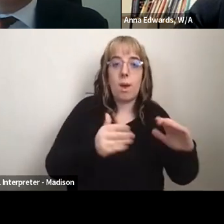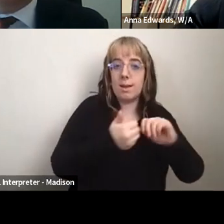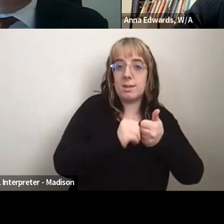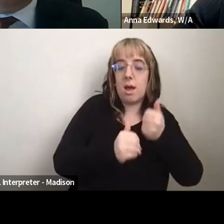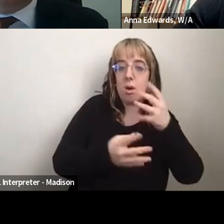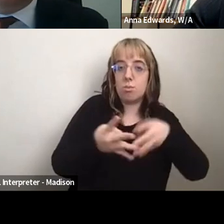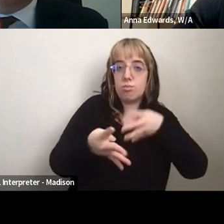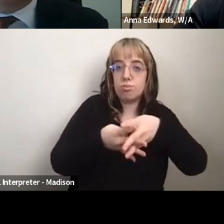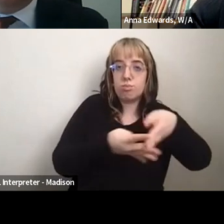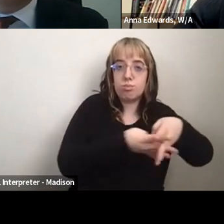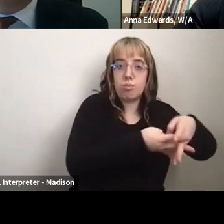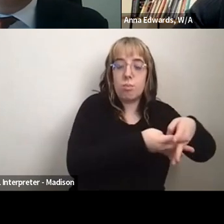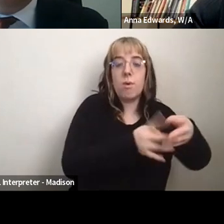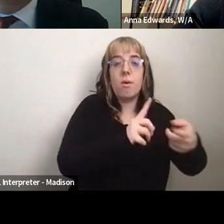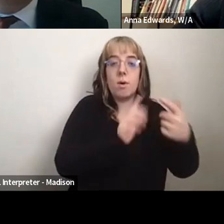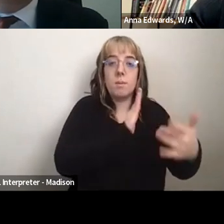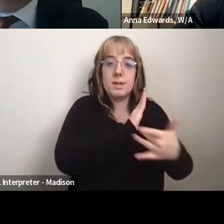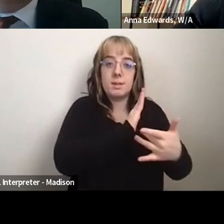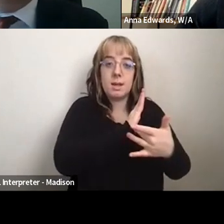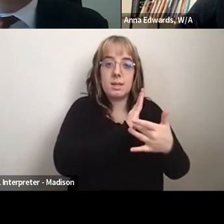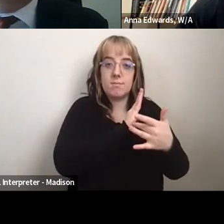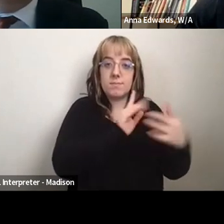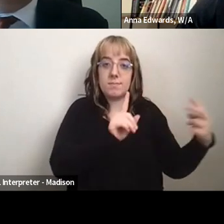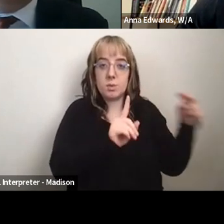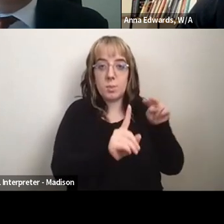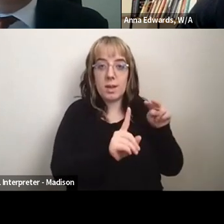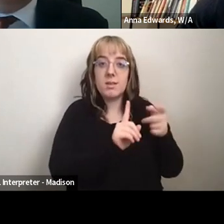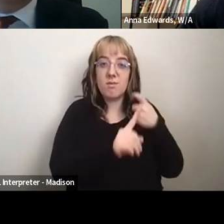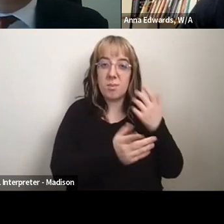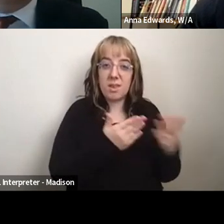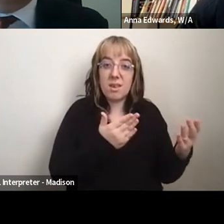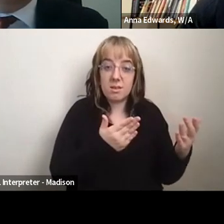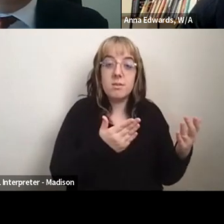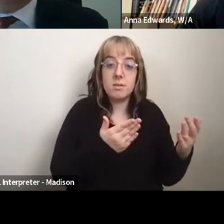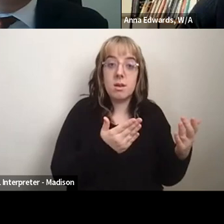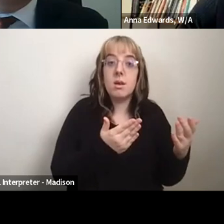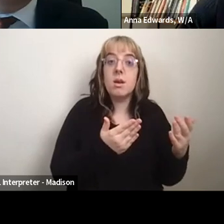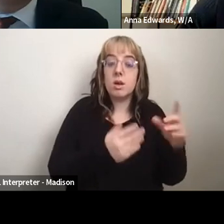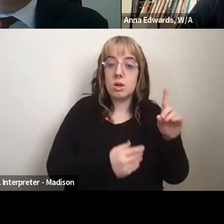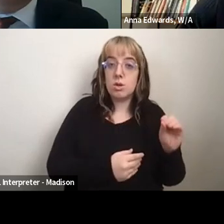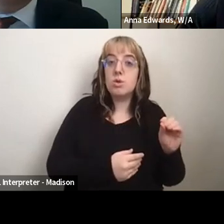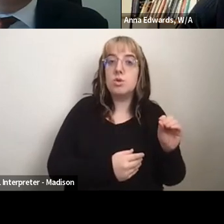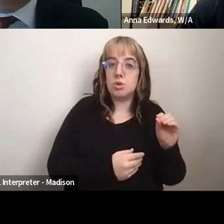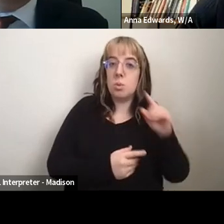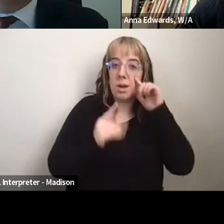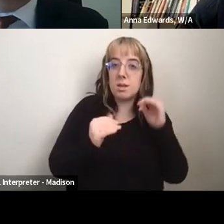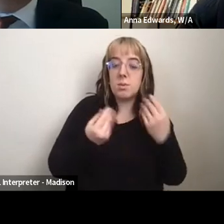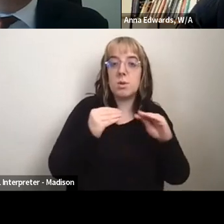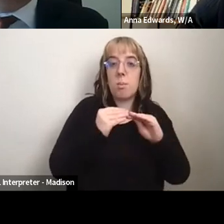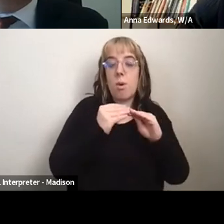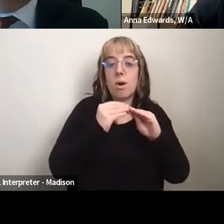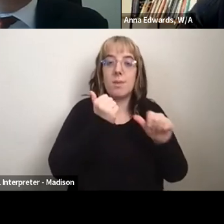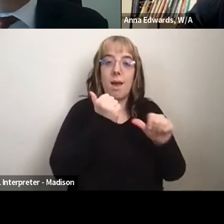on the technological side. And I do anticipate there's going to be more advocacy